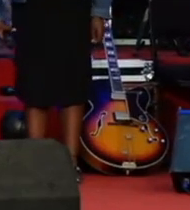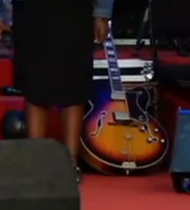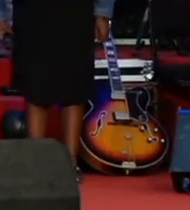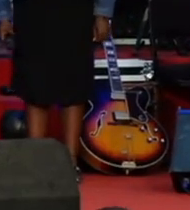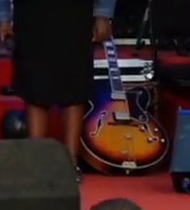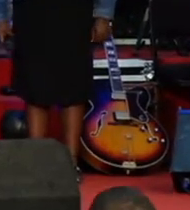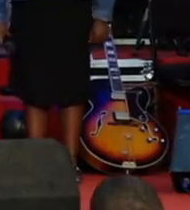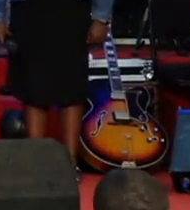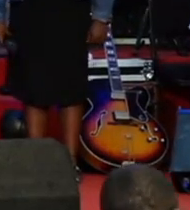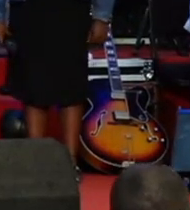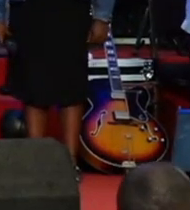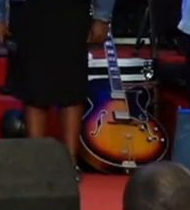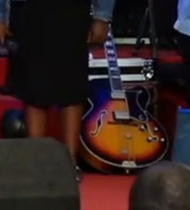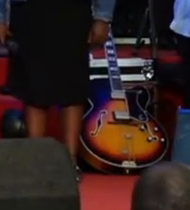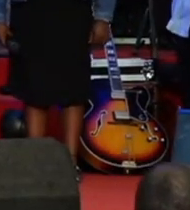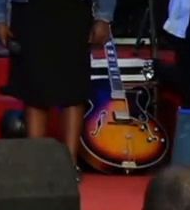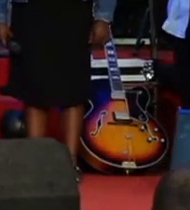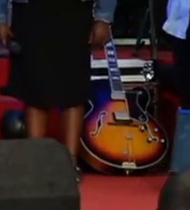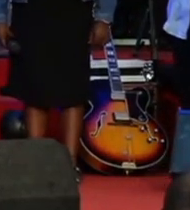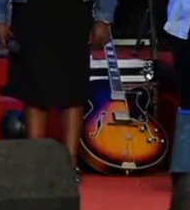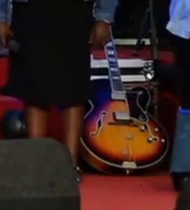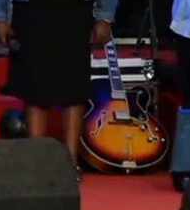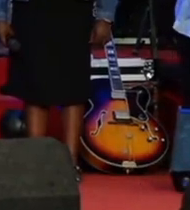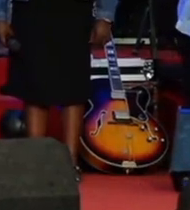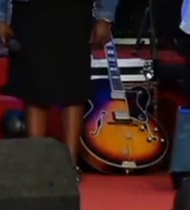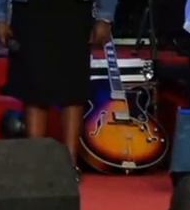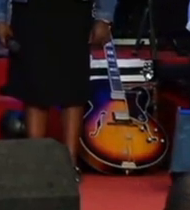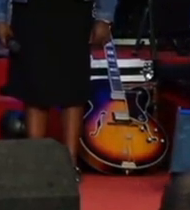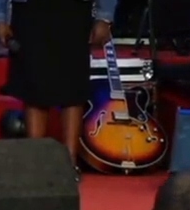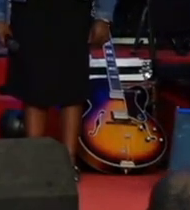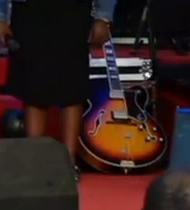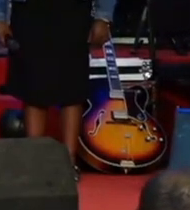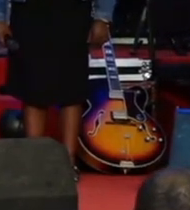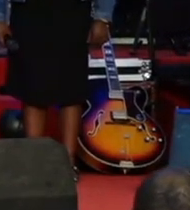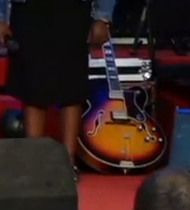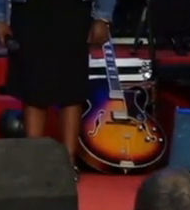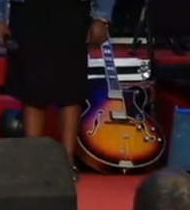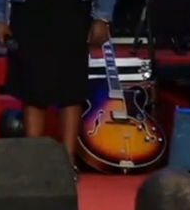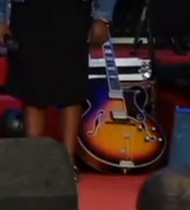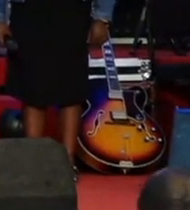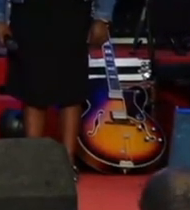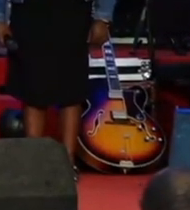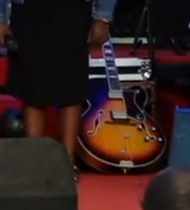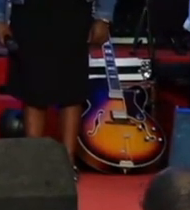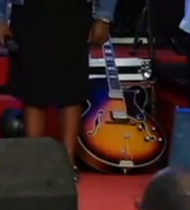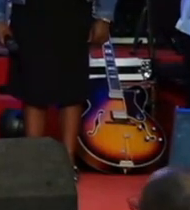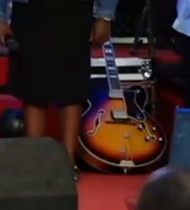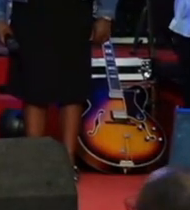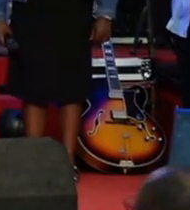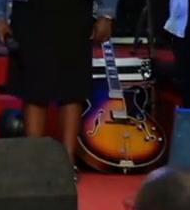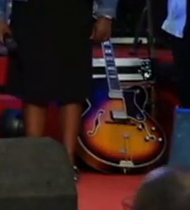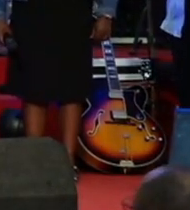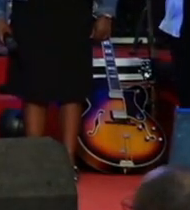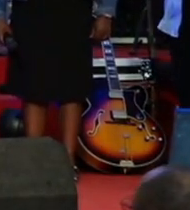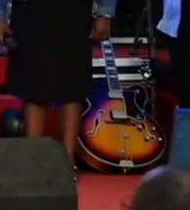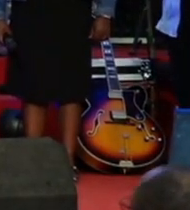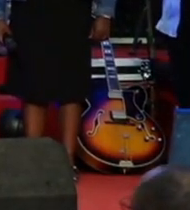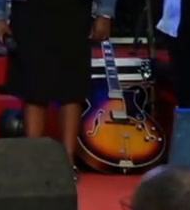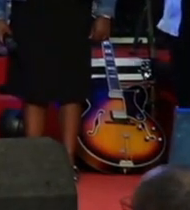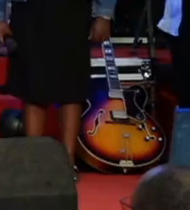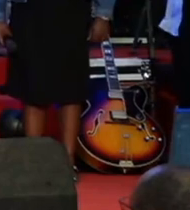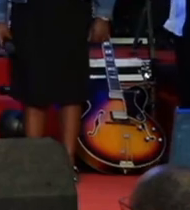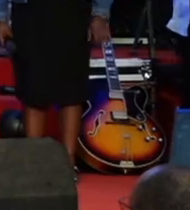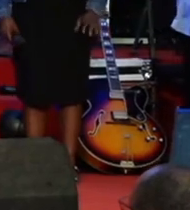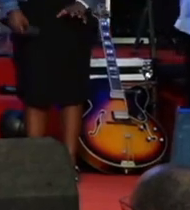hekalu. Every dead thing will become alive. Kila kitu ambacho kimekufa kitakuwa cha kupata uhai tena. Is there something that